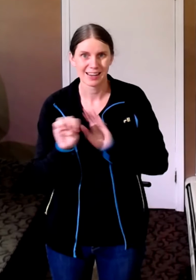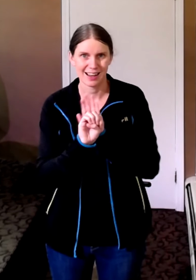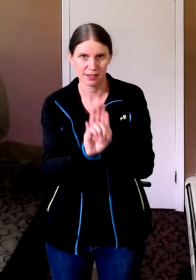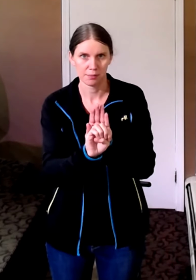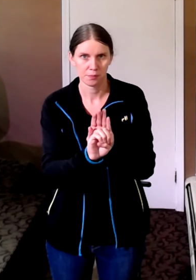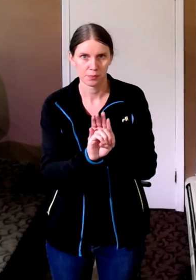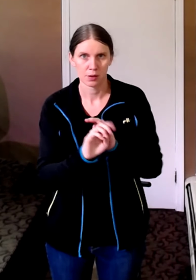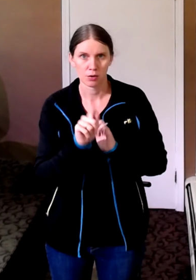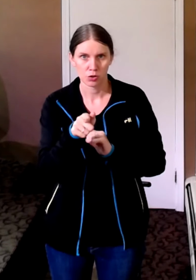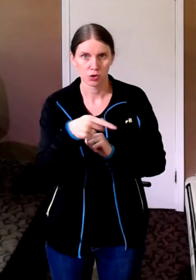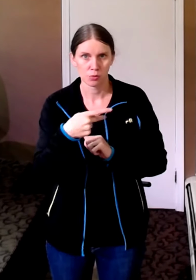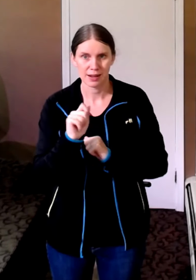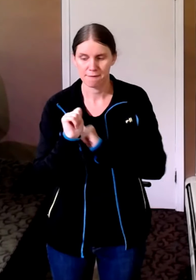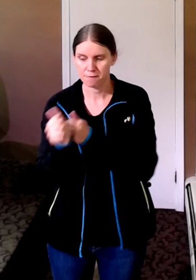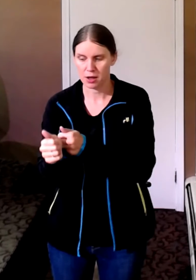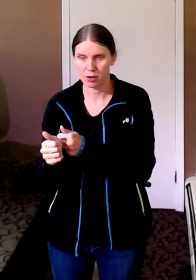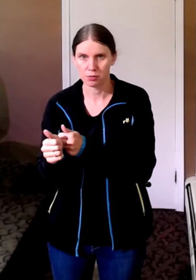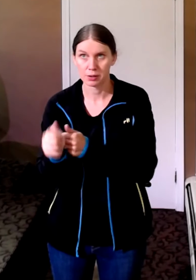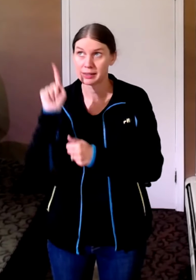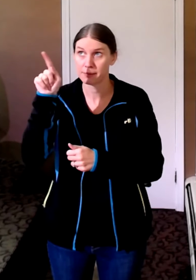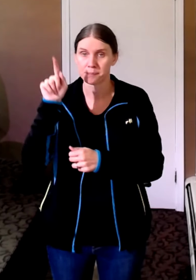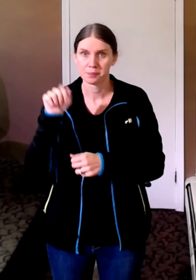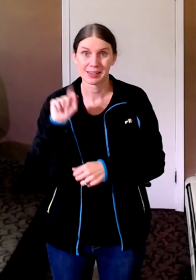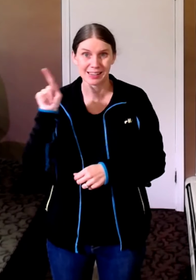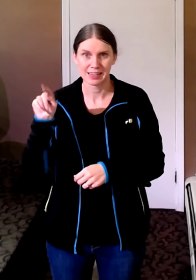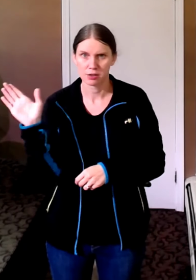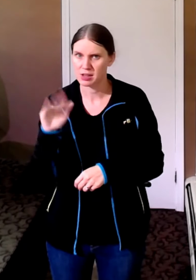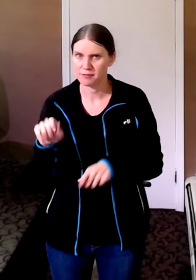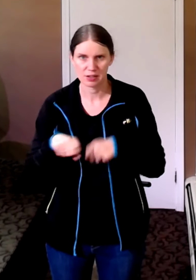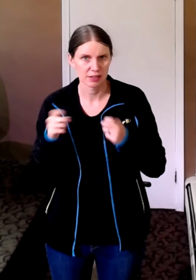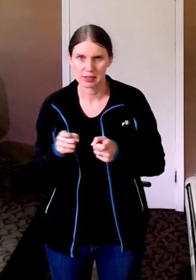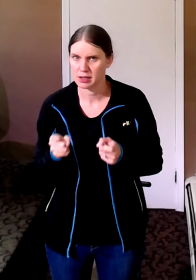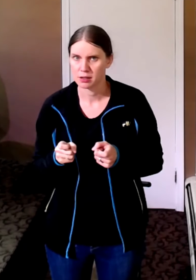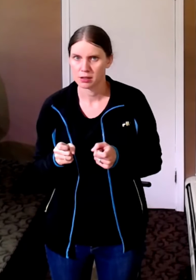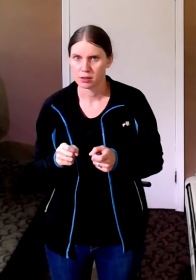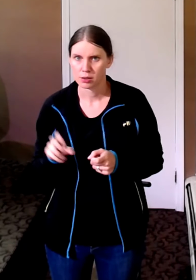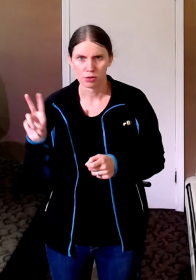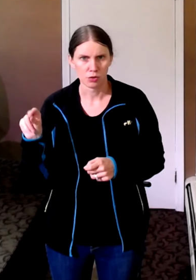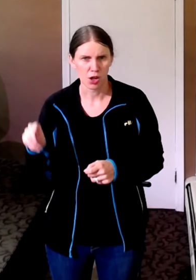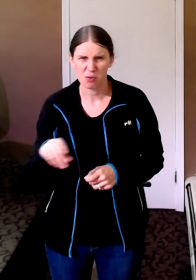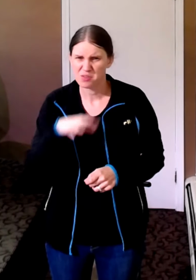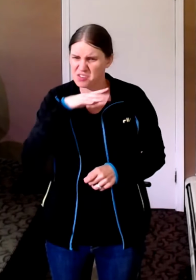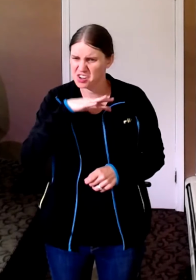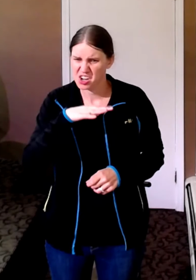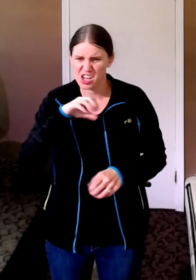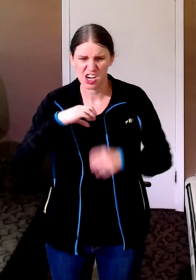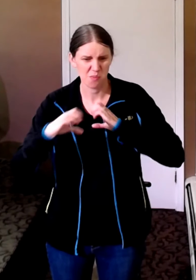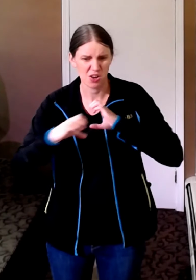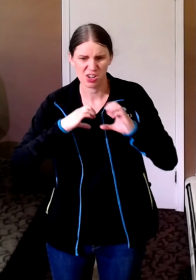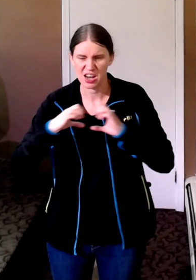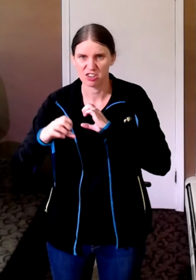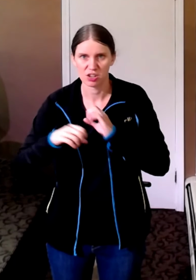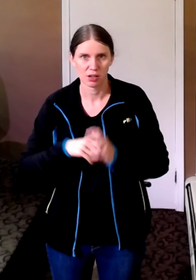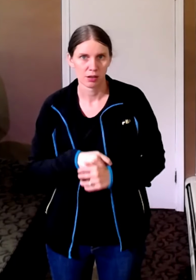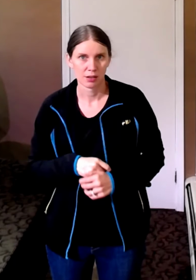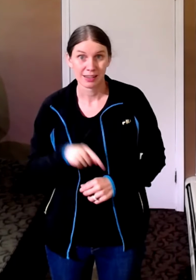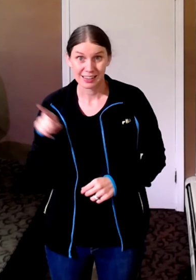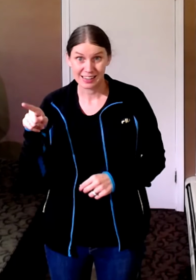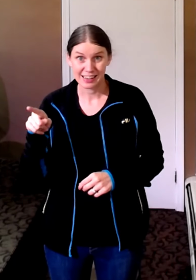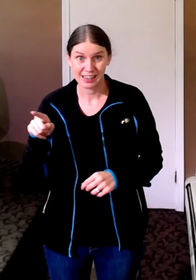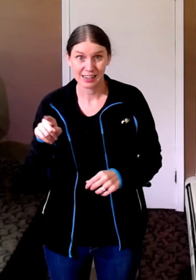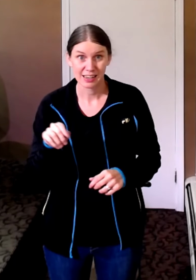you should follow His steps, who did no sin, neither was guile found in His mouth, who when He was